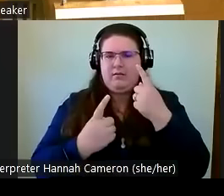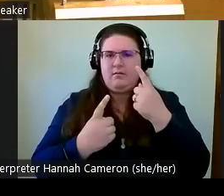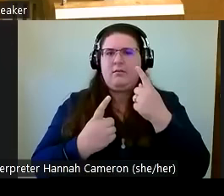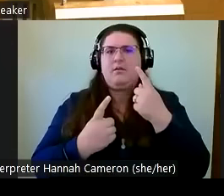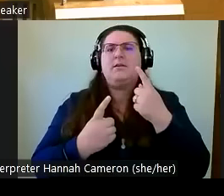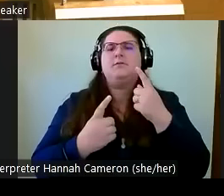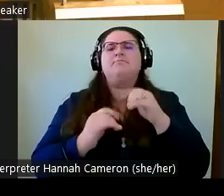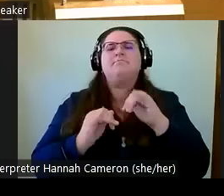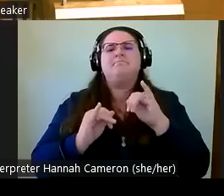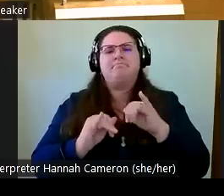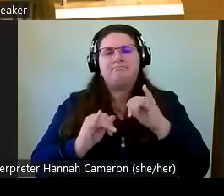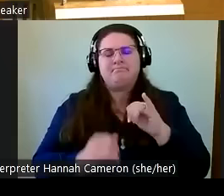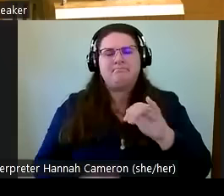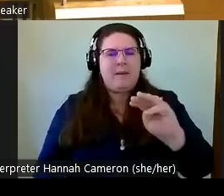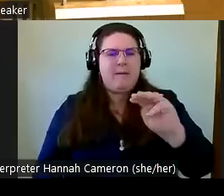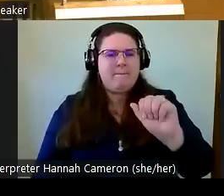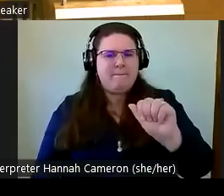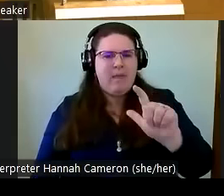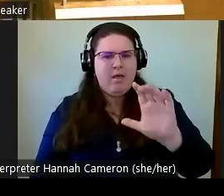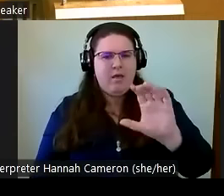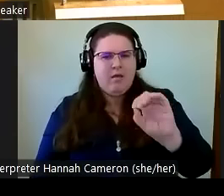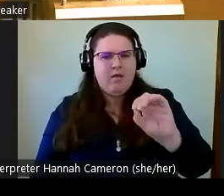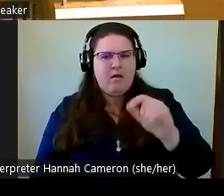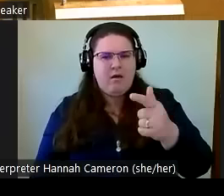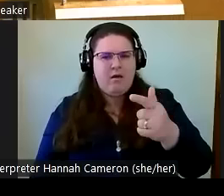with mild cognitive impairment. And clearly,